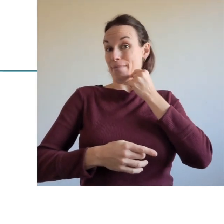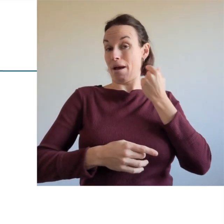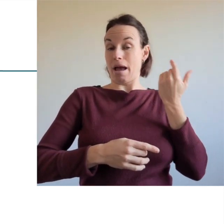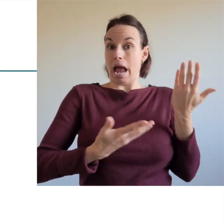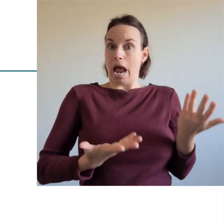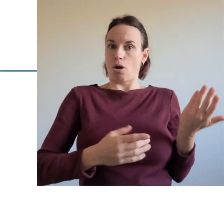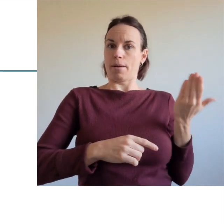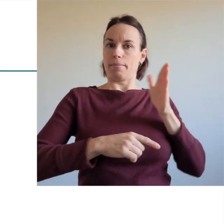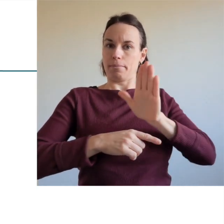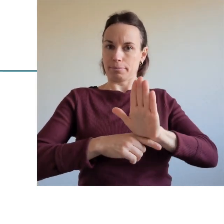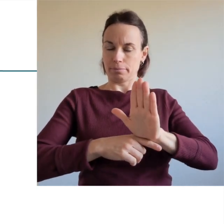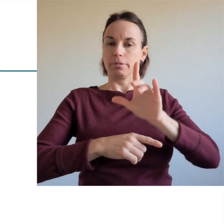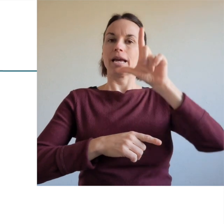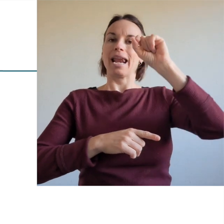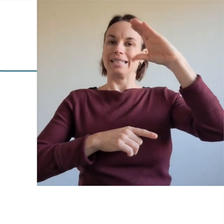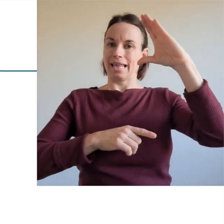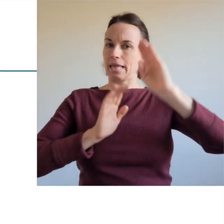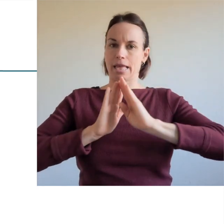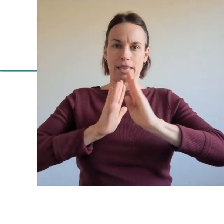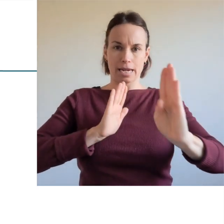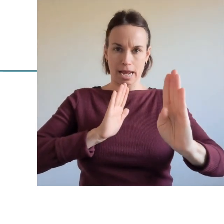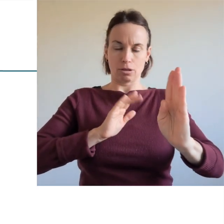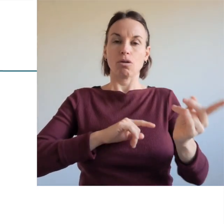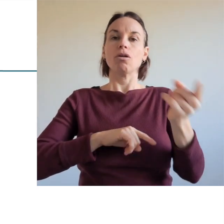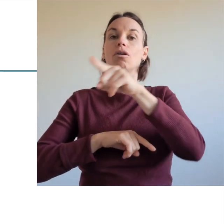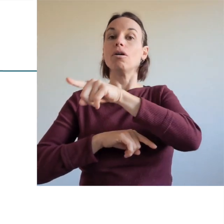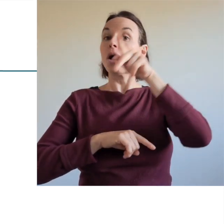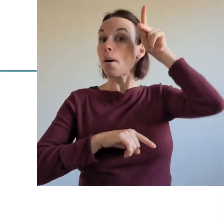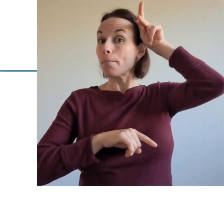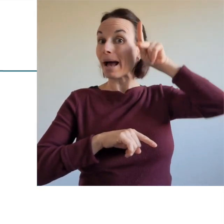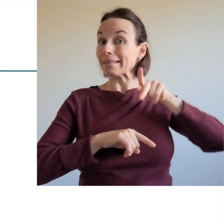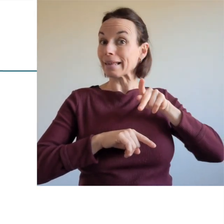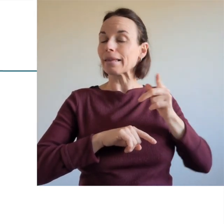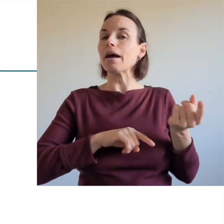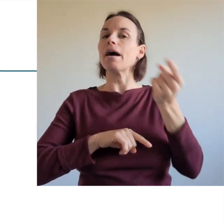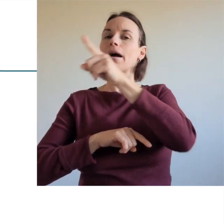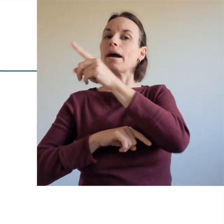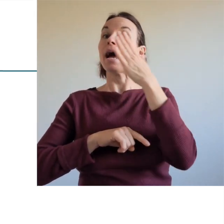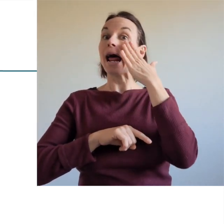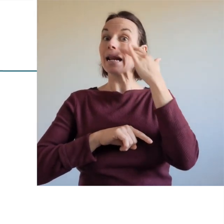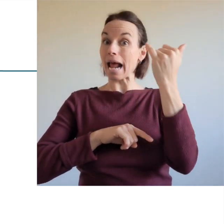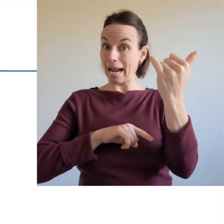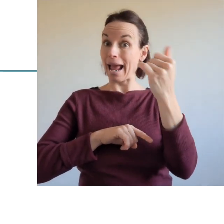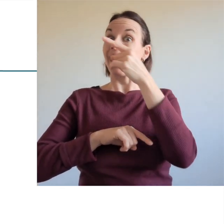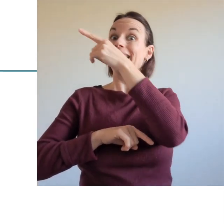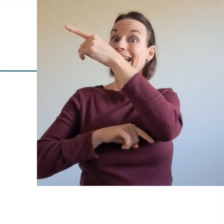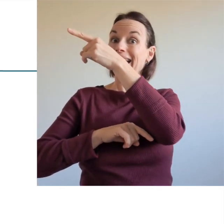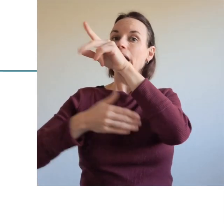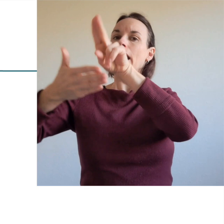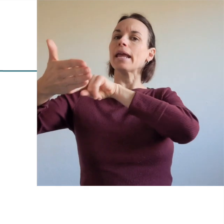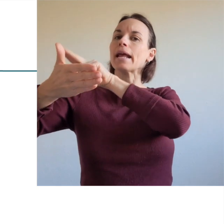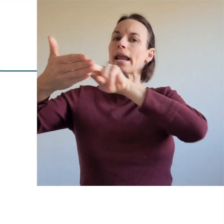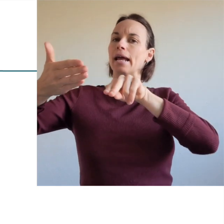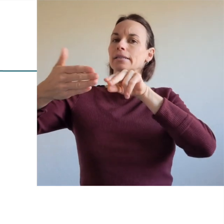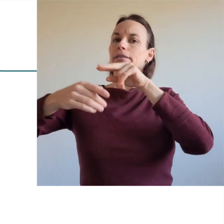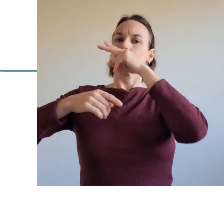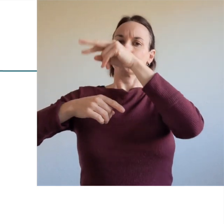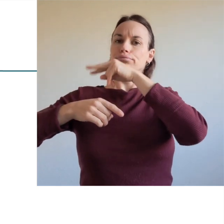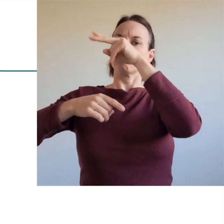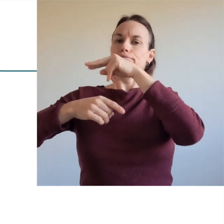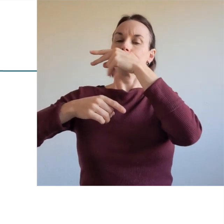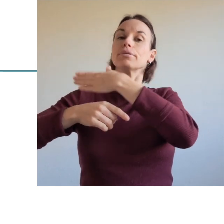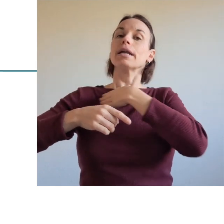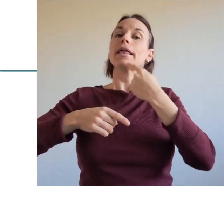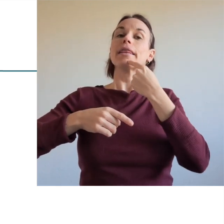who is now giving a parallel presentation in Catalan Sign Language, Patricia Cabredo Hofherr, and myself,